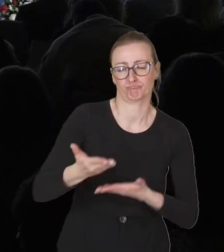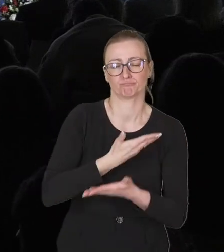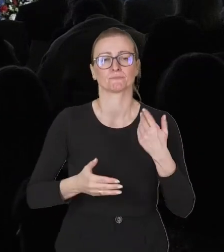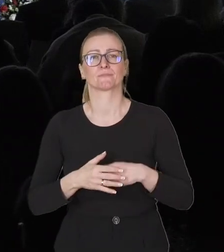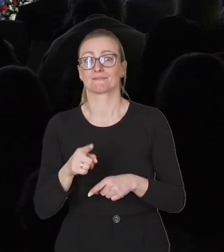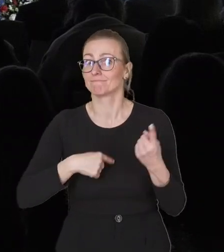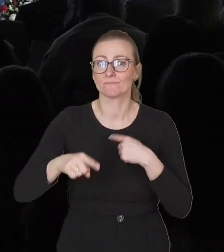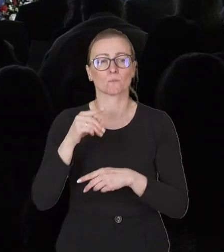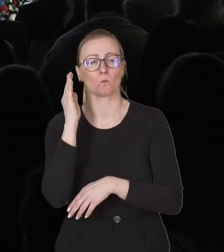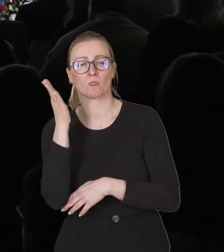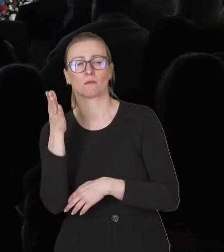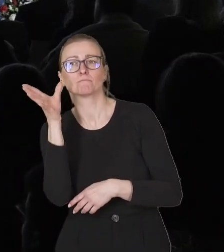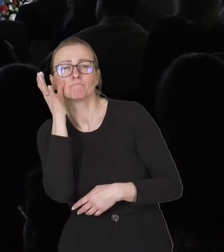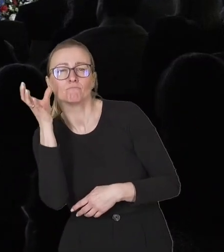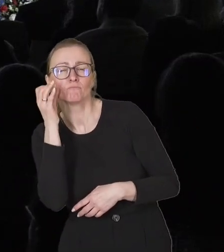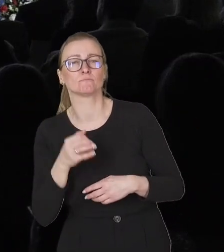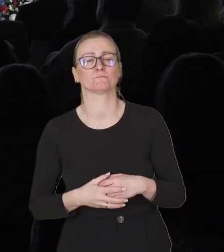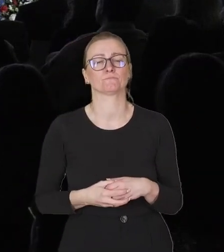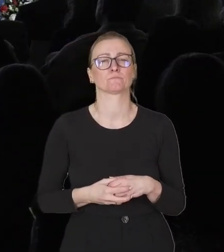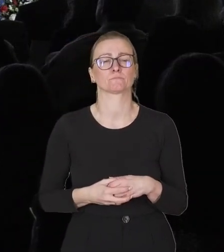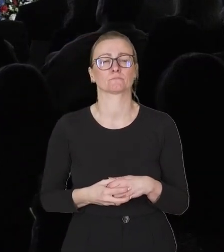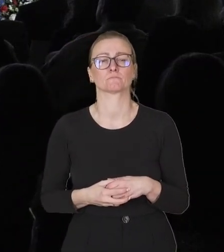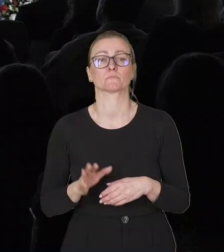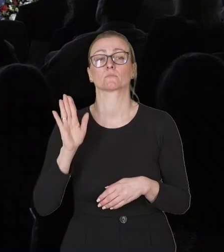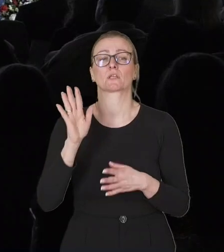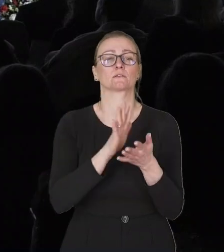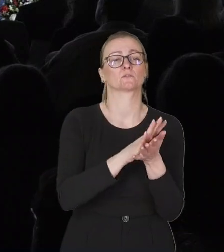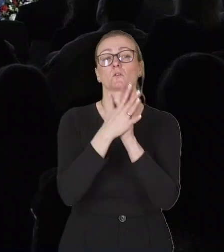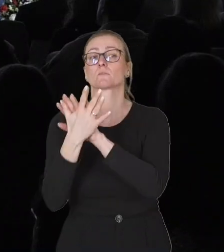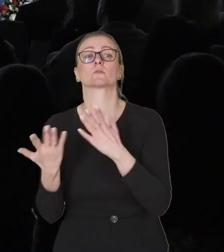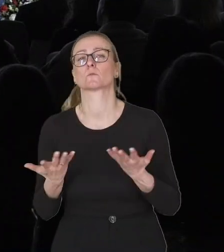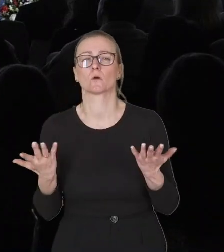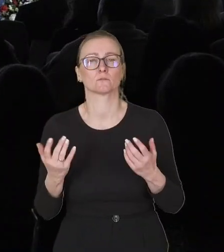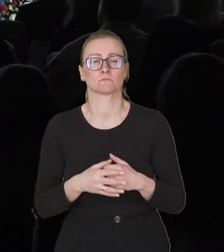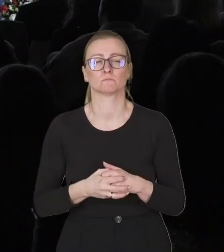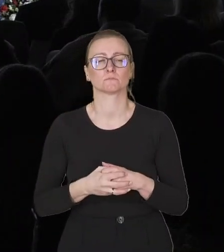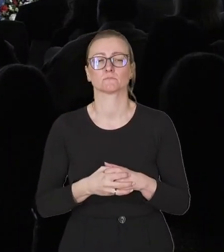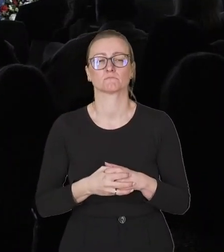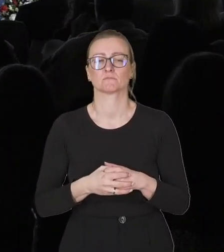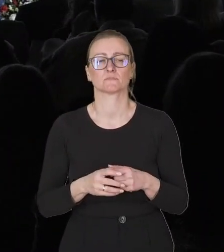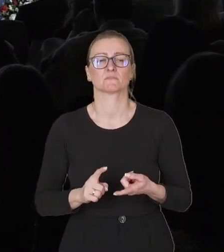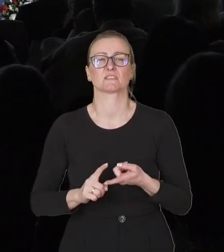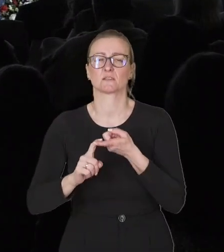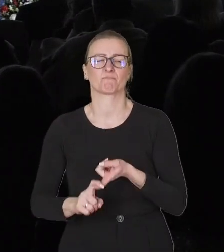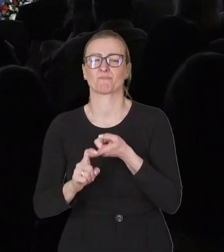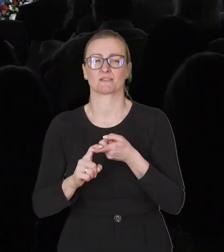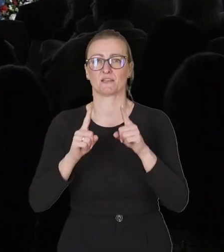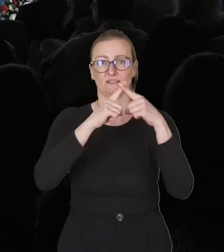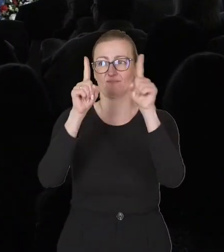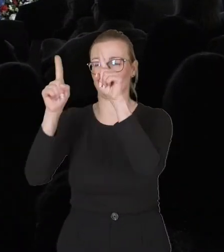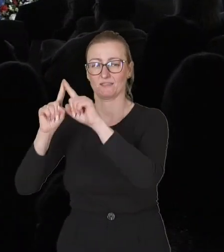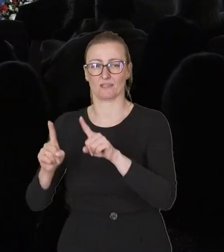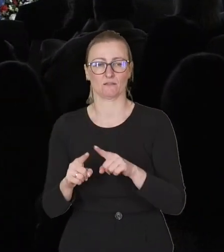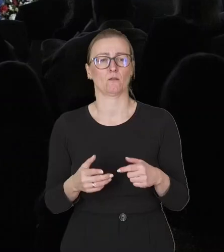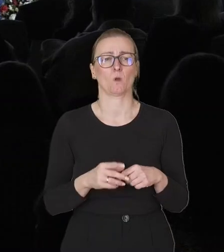asymmetric impacts across regions. There is a need for tailored policy measures that consider these disparities to prevent